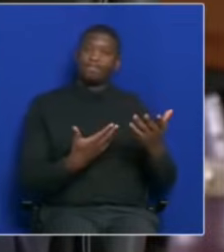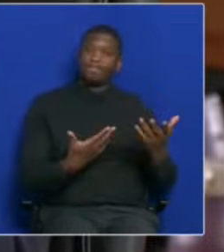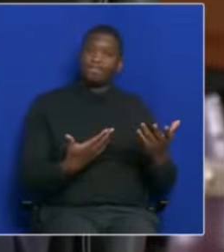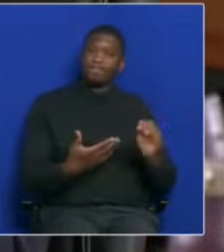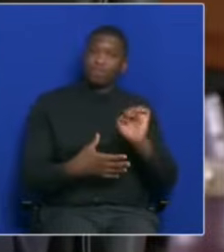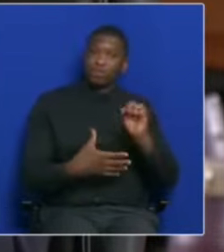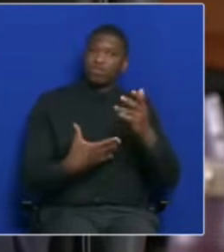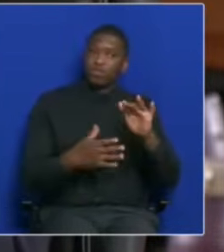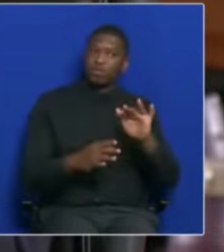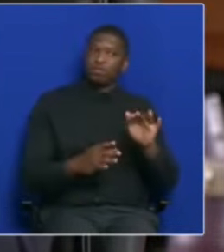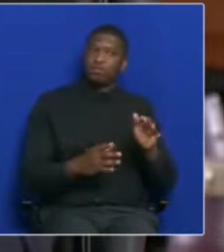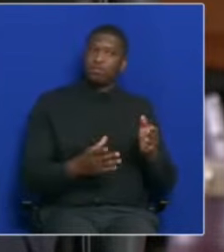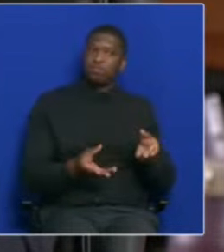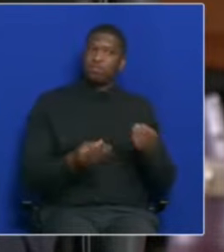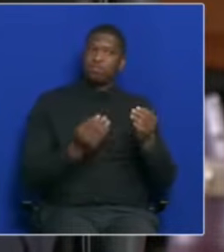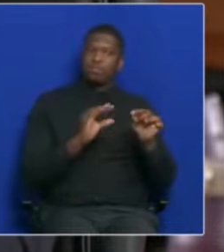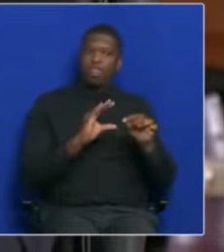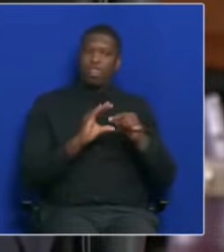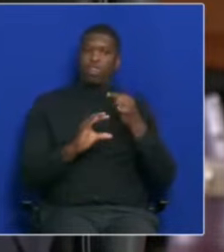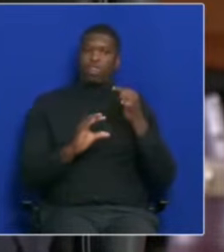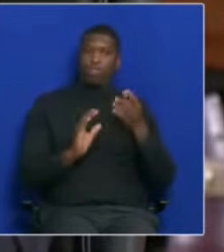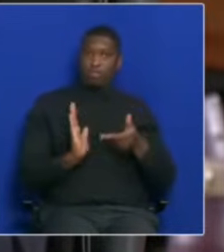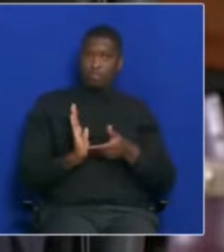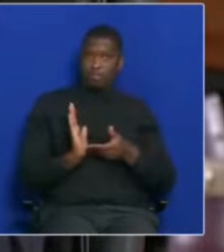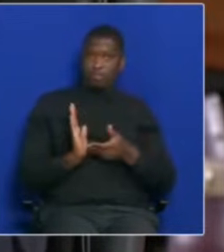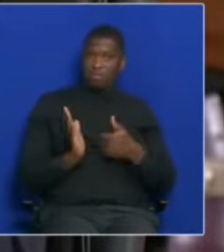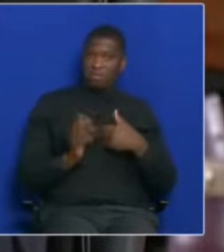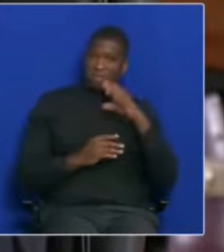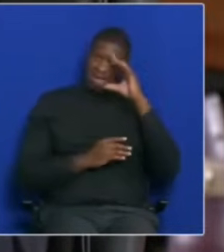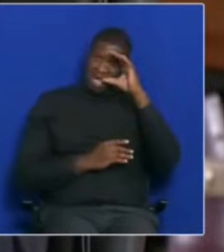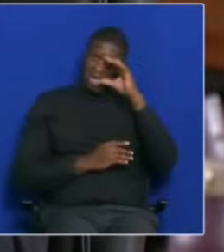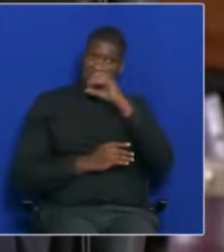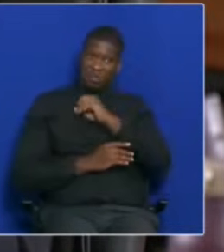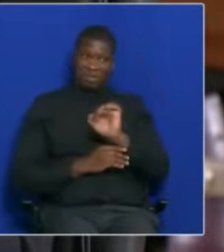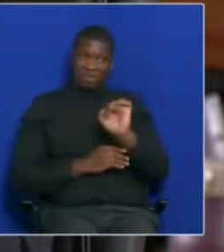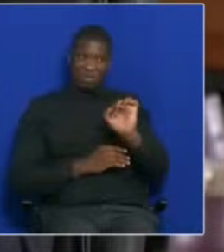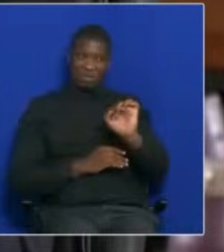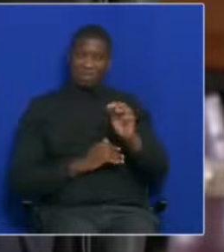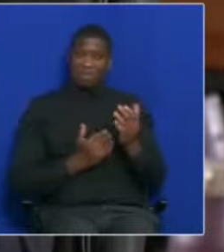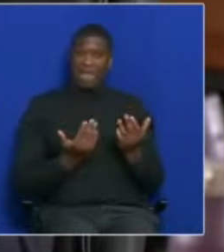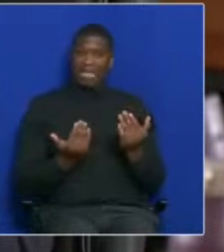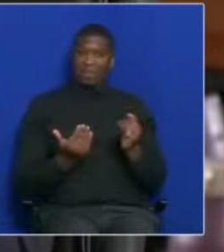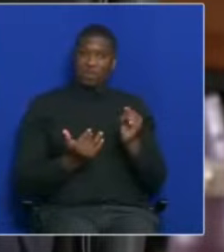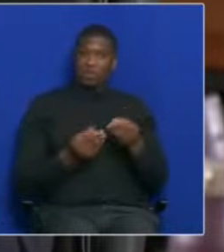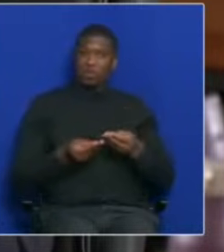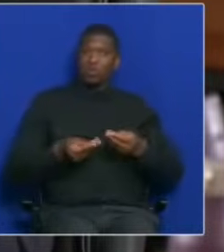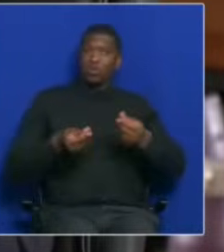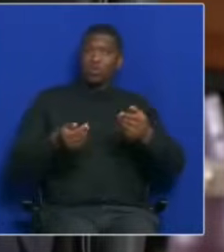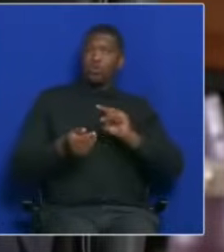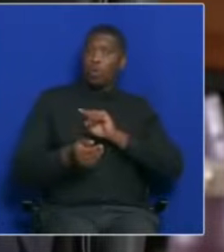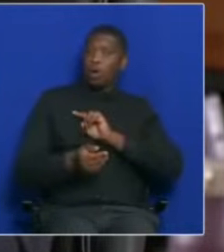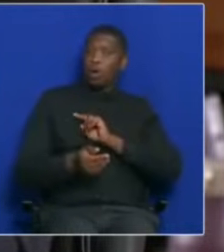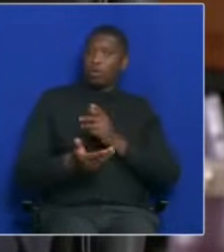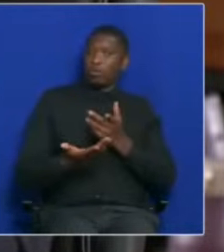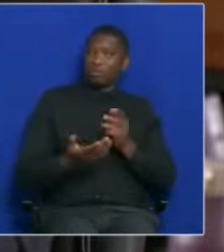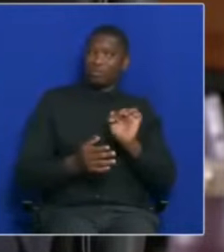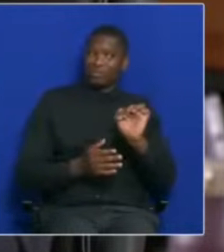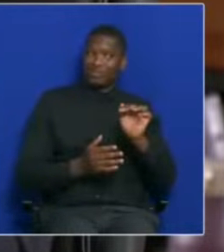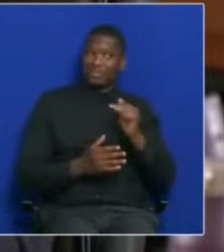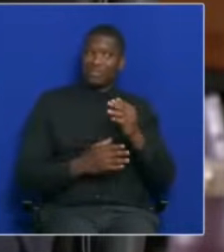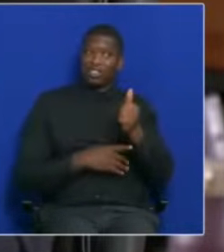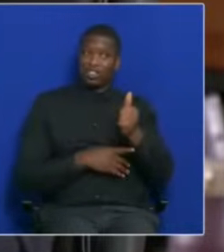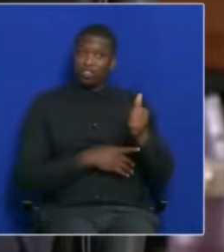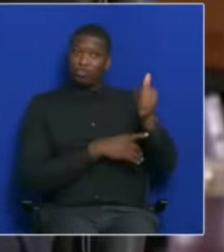email. That's correct. And I'm assuming she expects that you deal with it because Chief Perumal is a subordinate